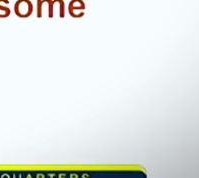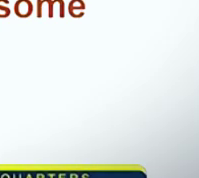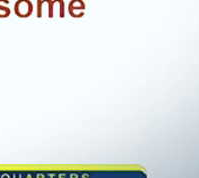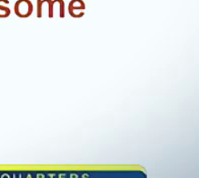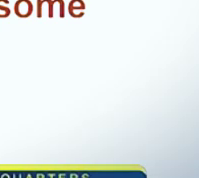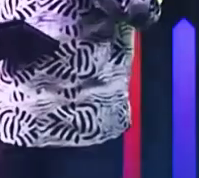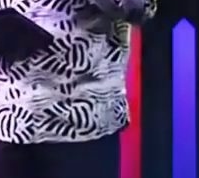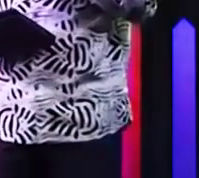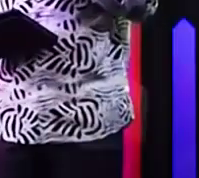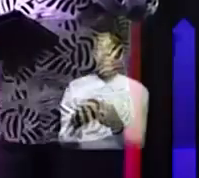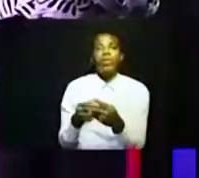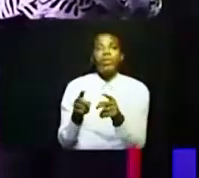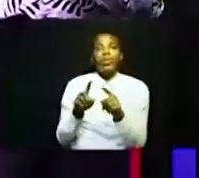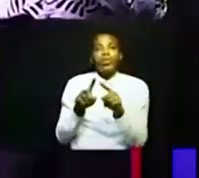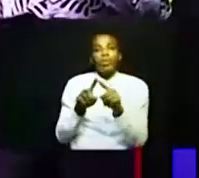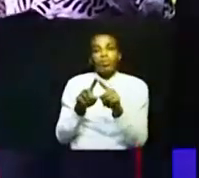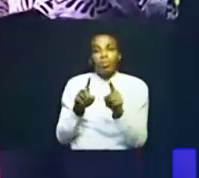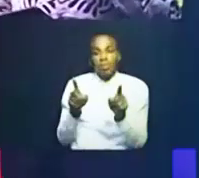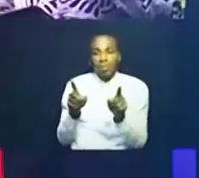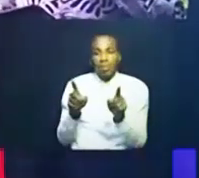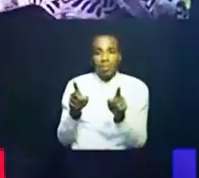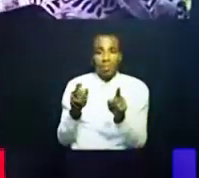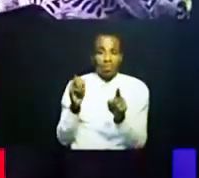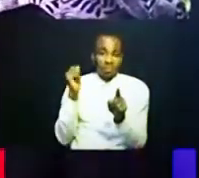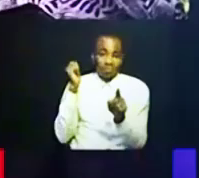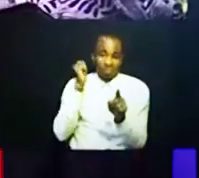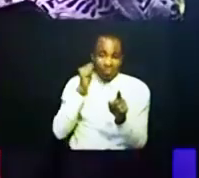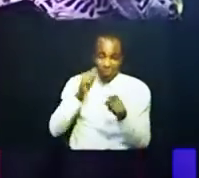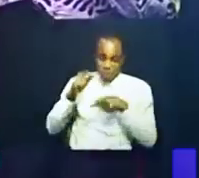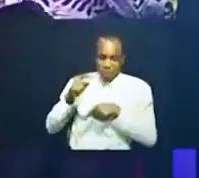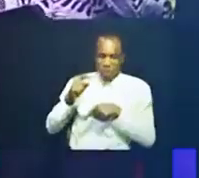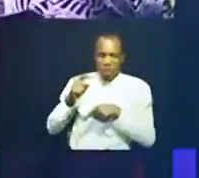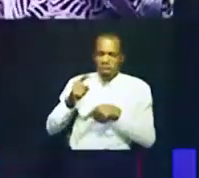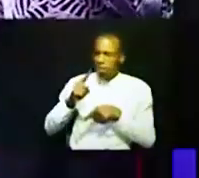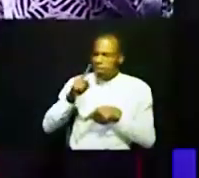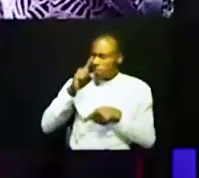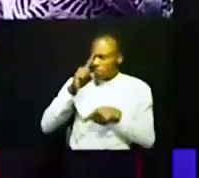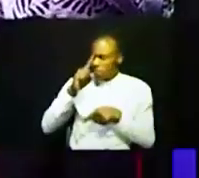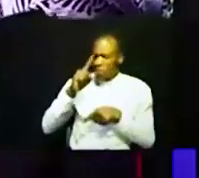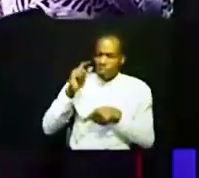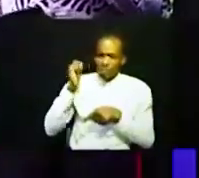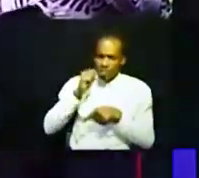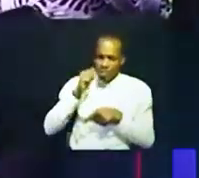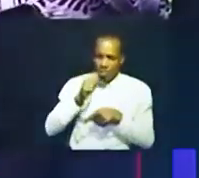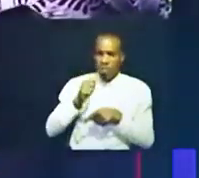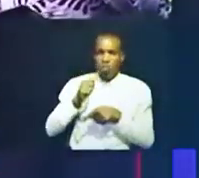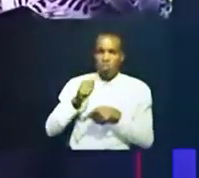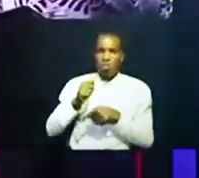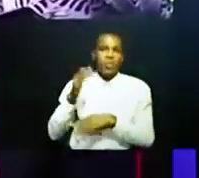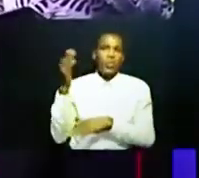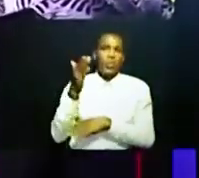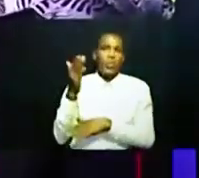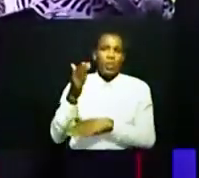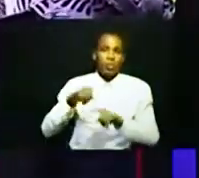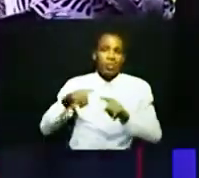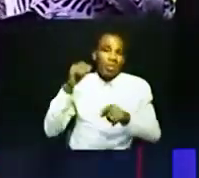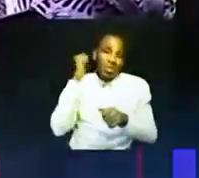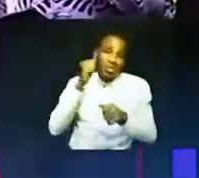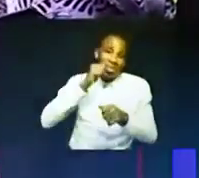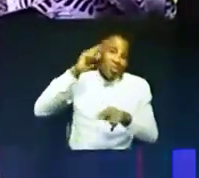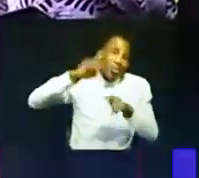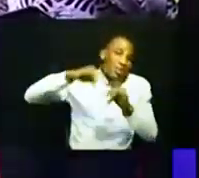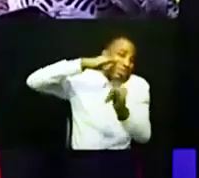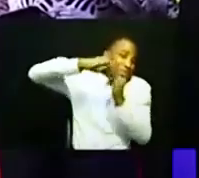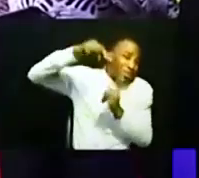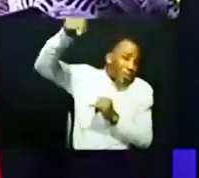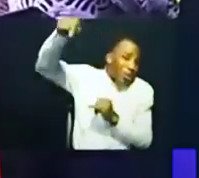beautiful, sophisticated, but scornful young lady sitting in the back of the room lifted up